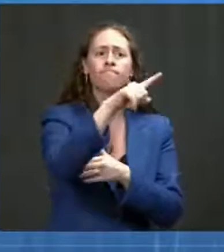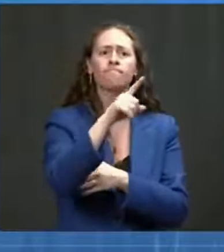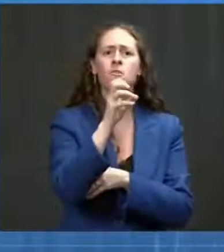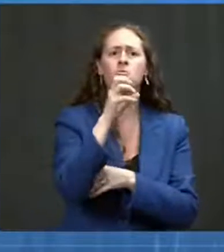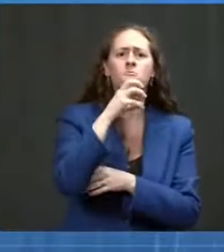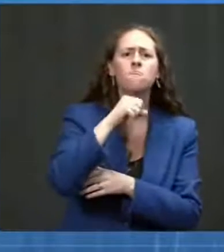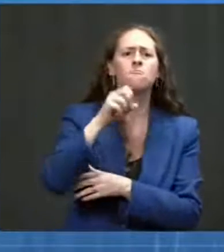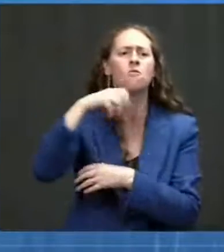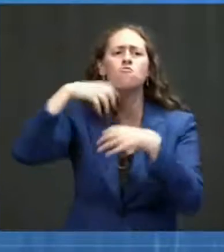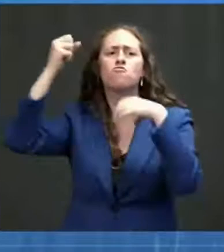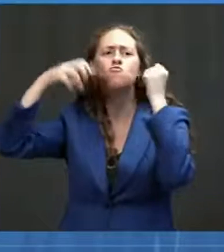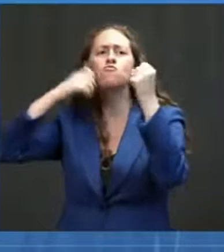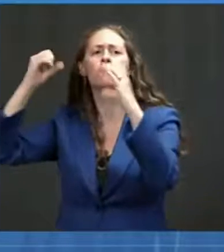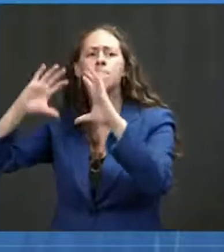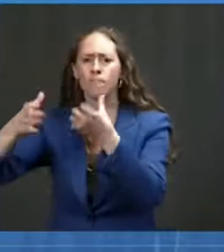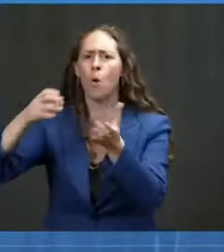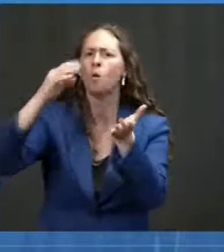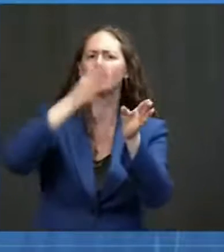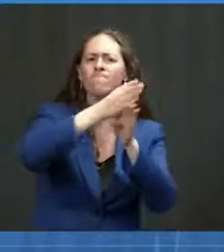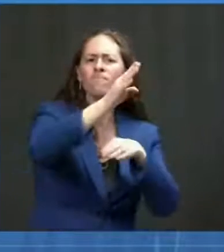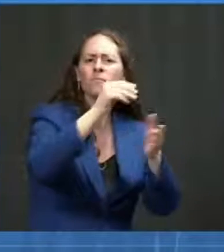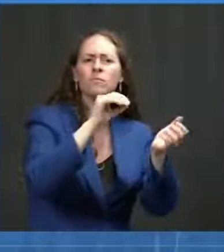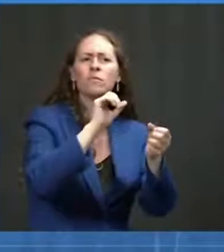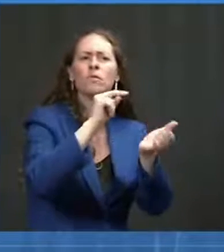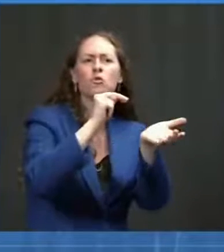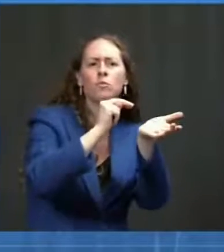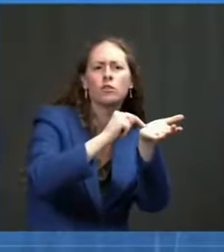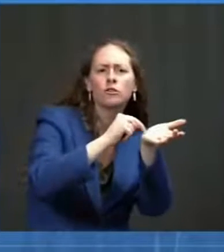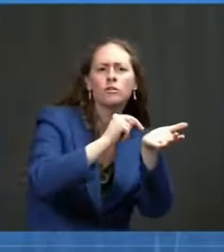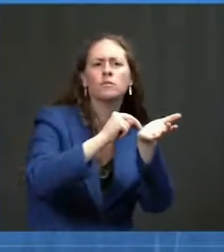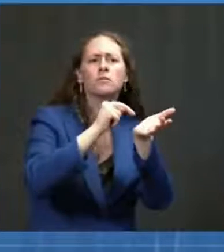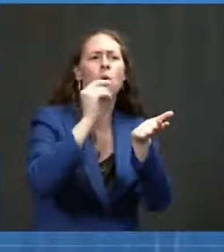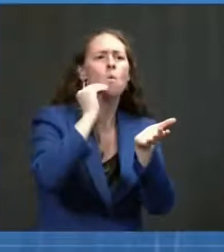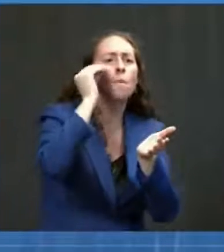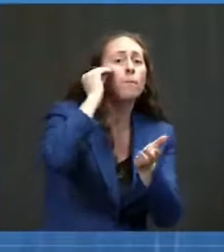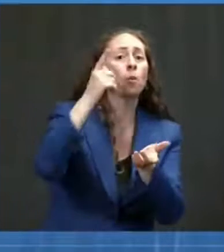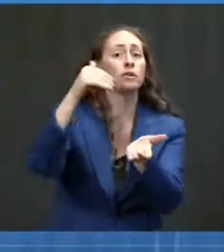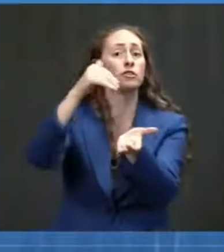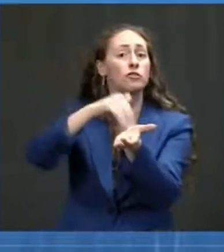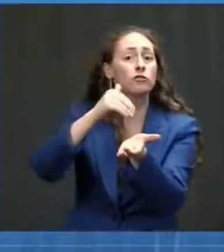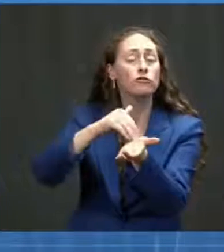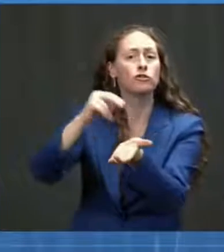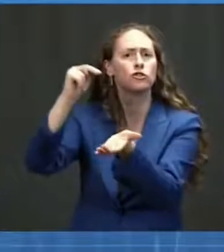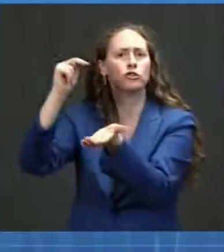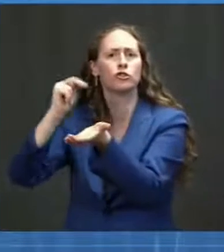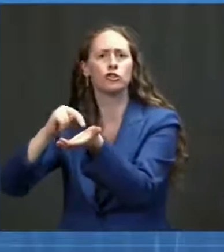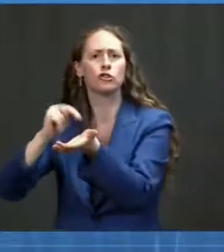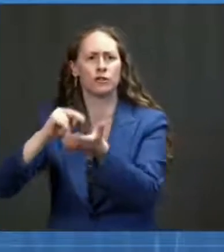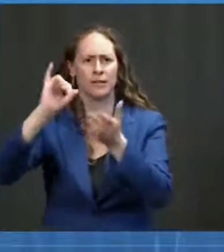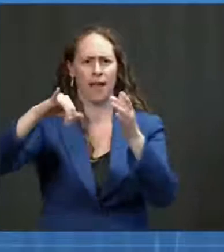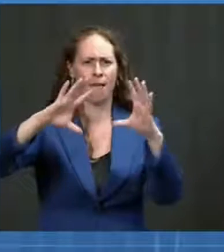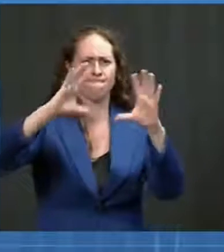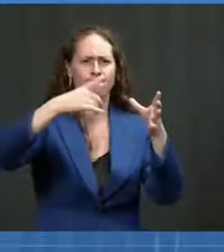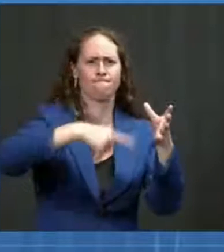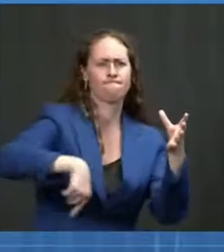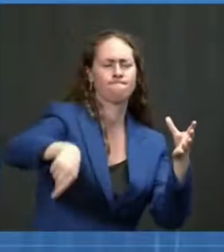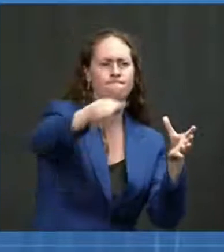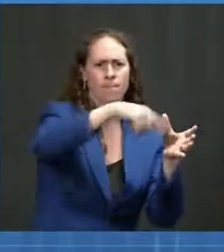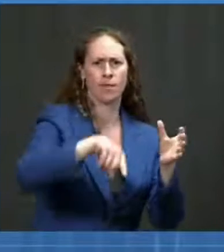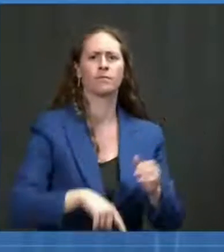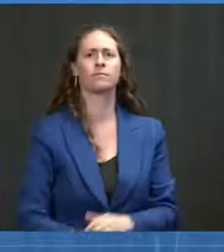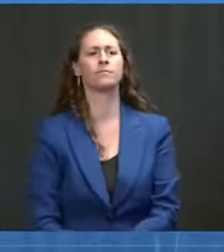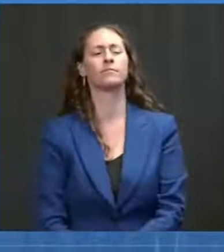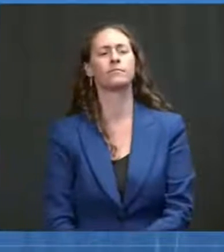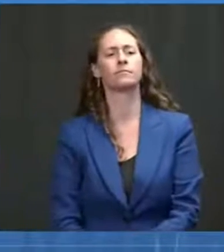seniors. We will also begin delivering booster shots directly to residents of long-term care facilities.